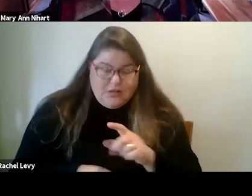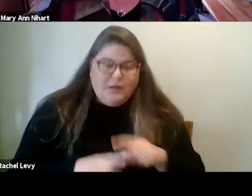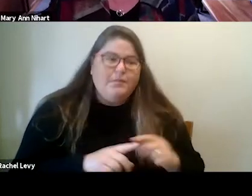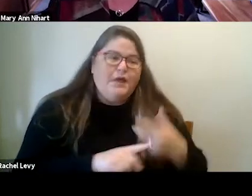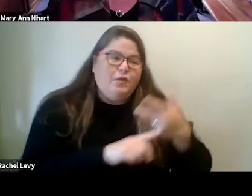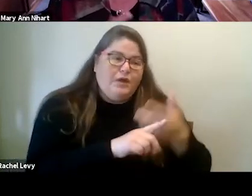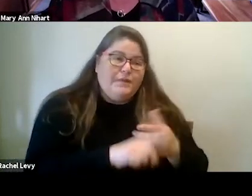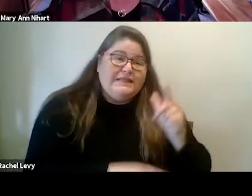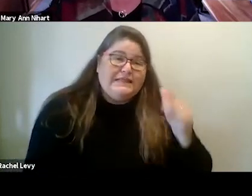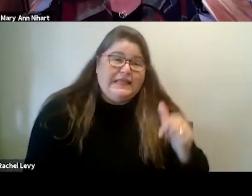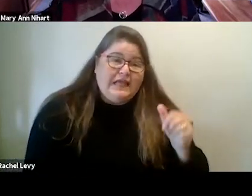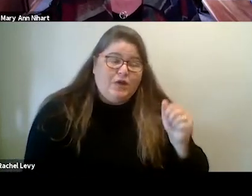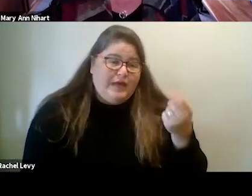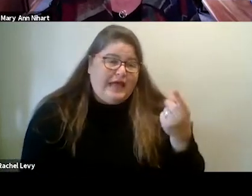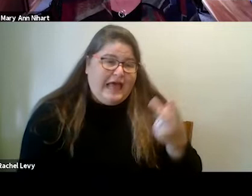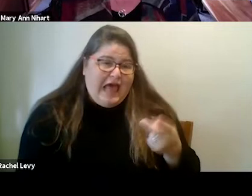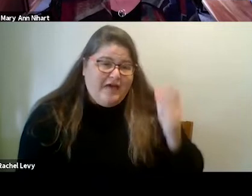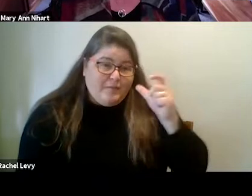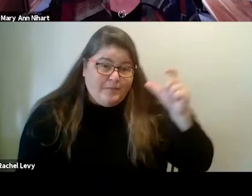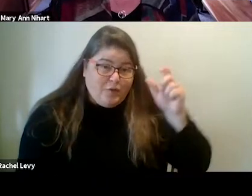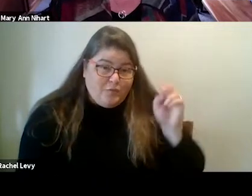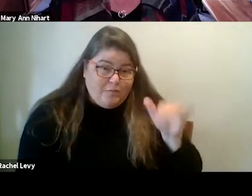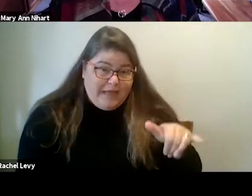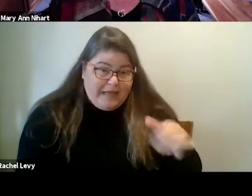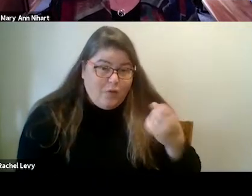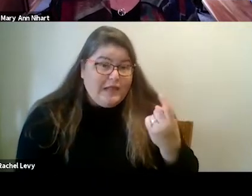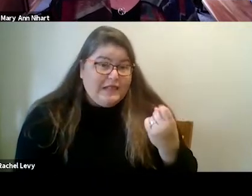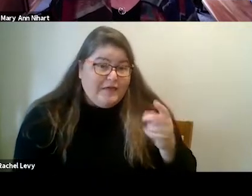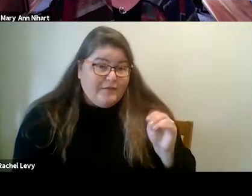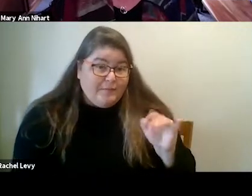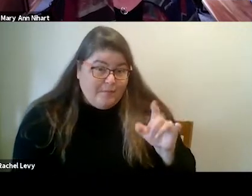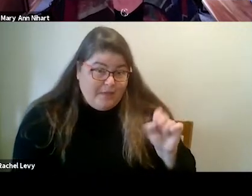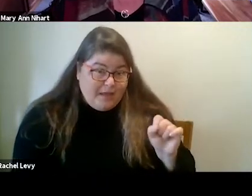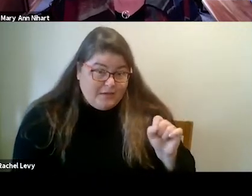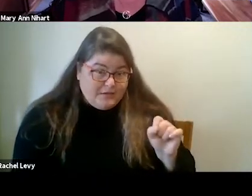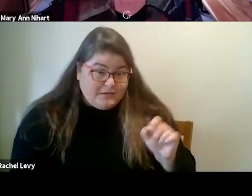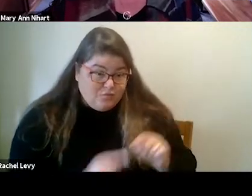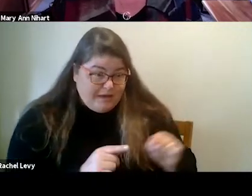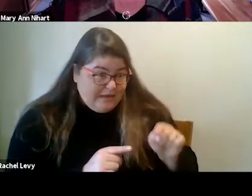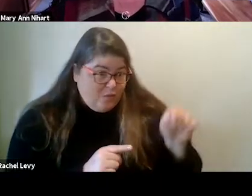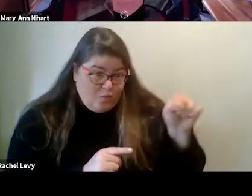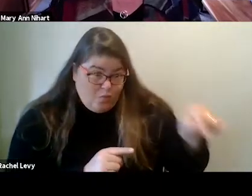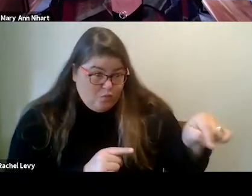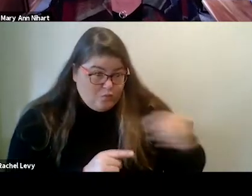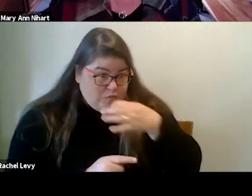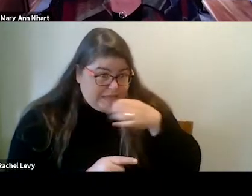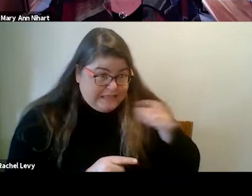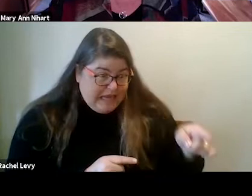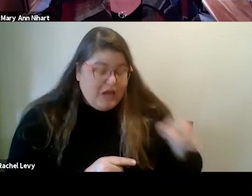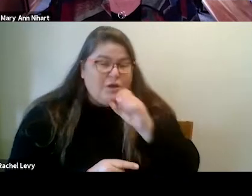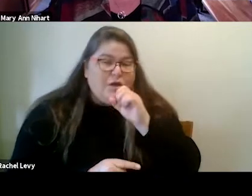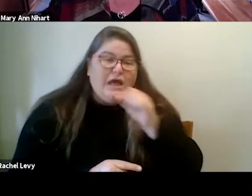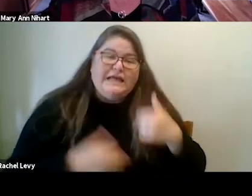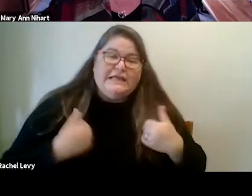Bay, 11 miles down the road, another young woman who was 18, who had schizophrenia, her